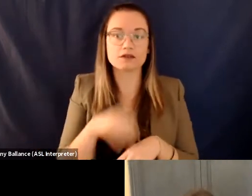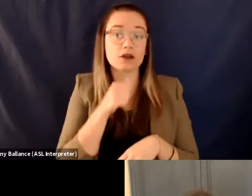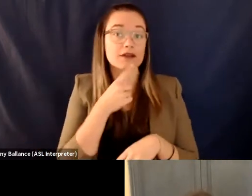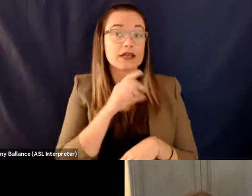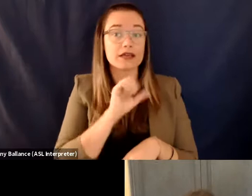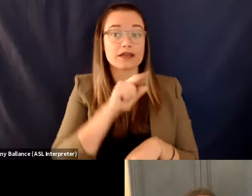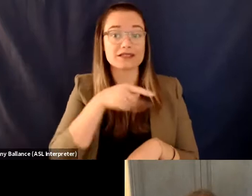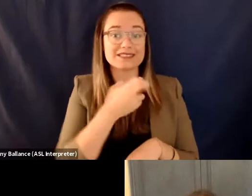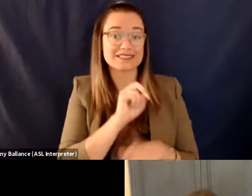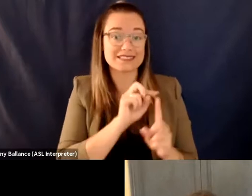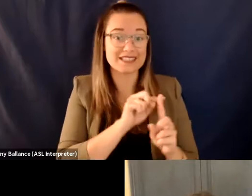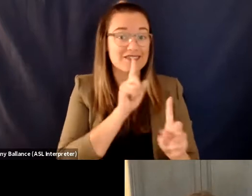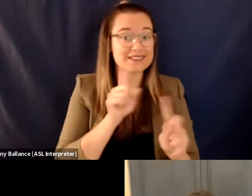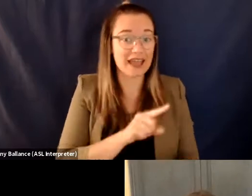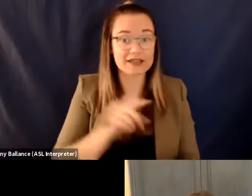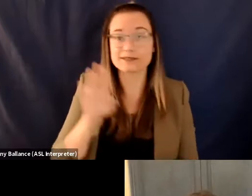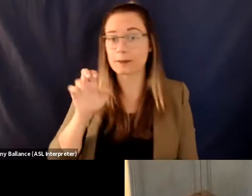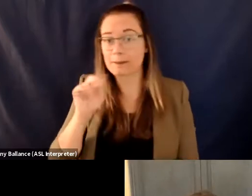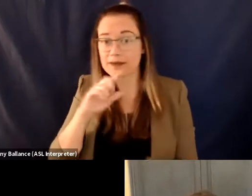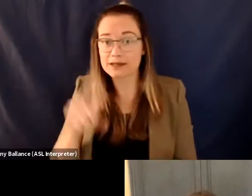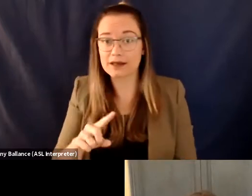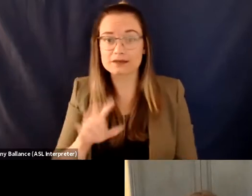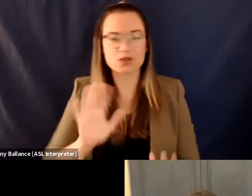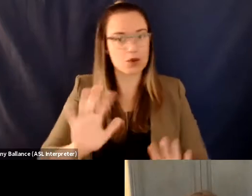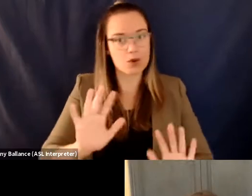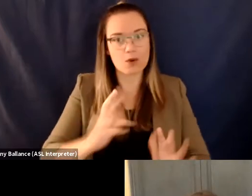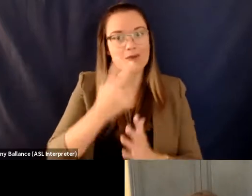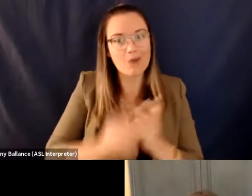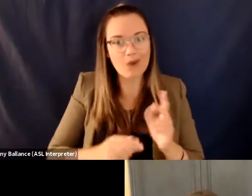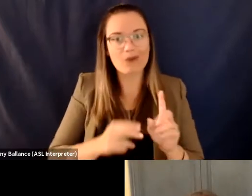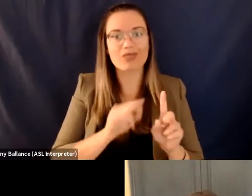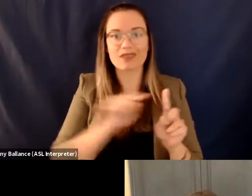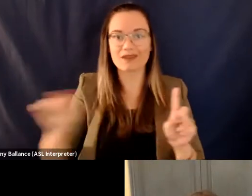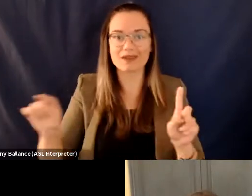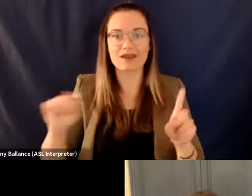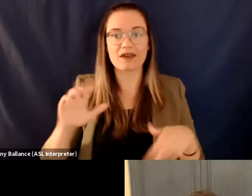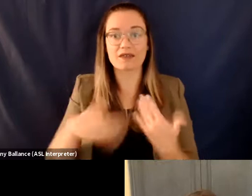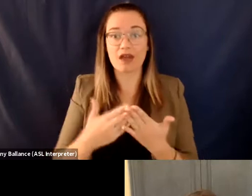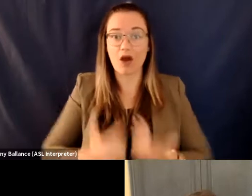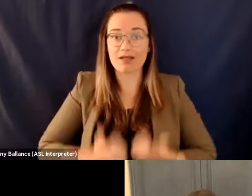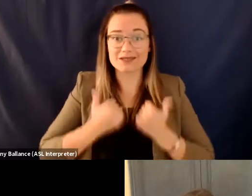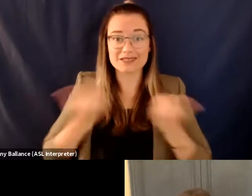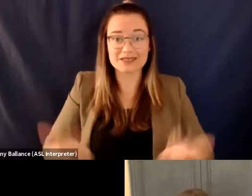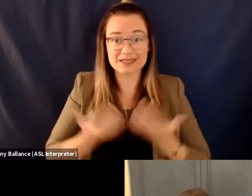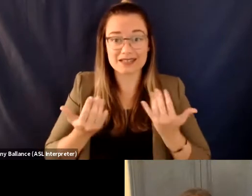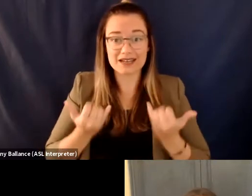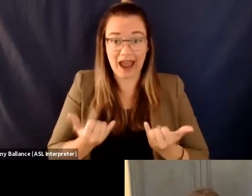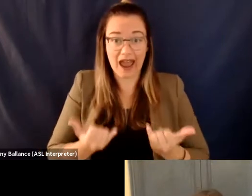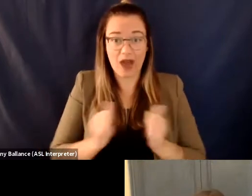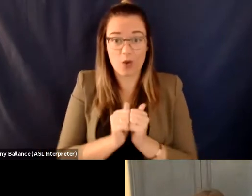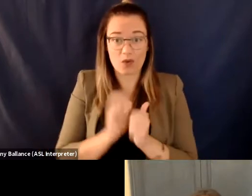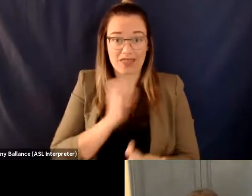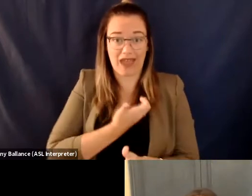nor are we going to say that Ben is the answer. The fact is the answer is both. Both of those things exist in the country that we live in. And the question really